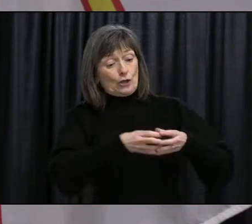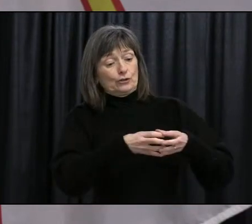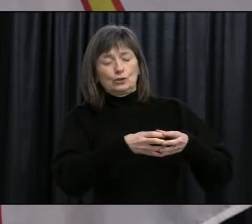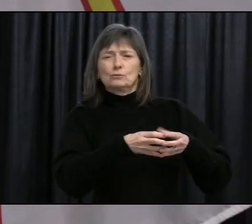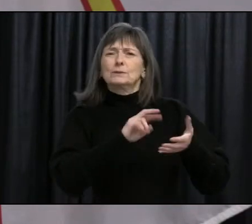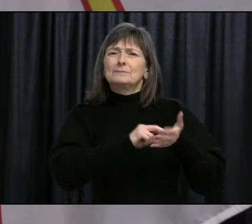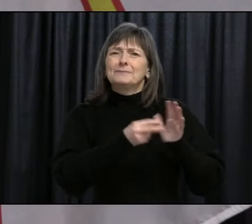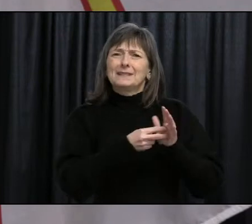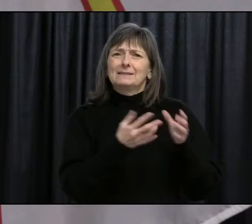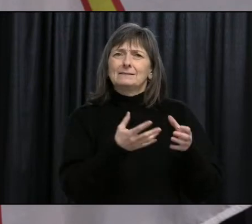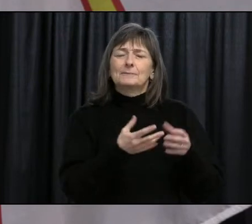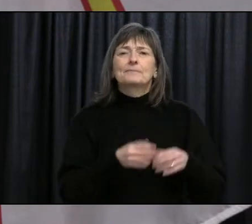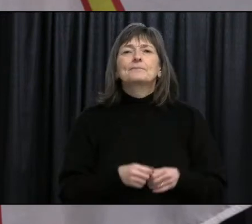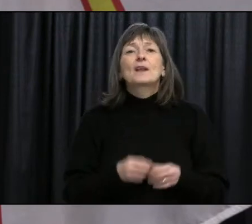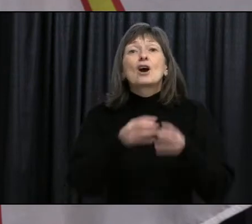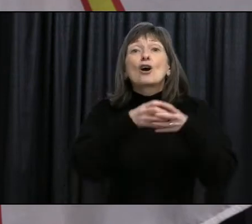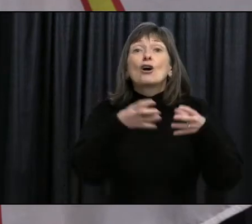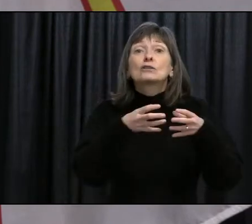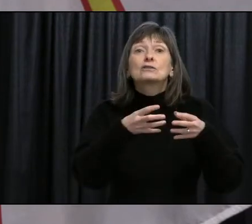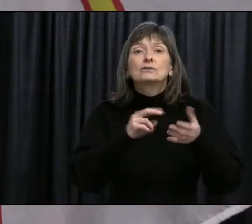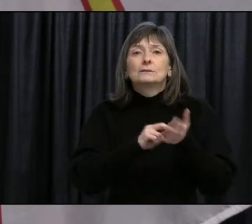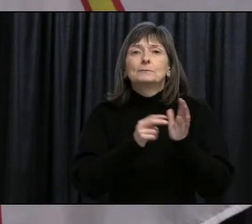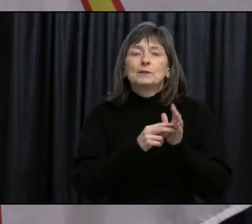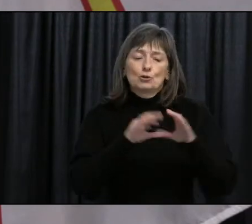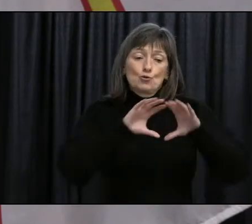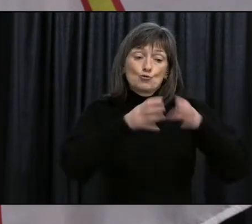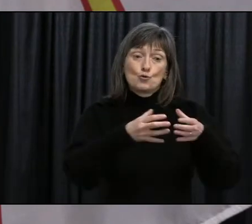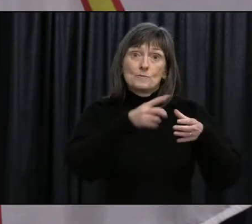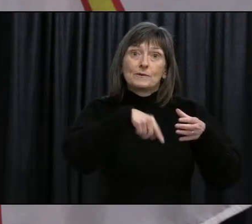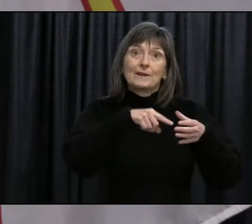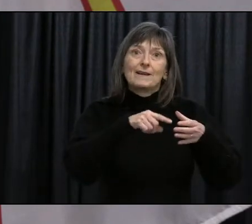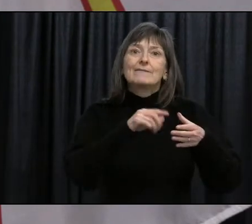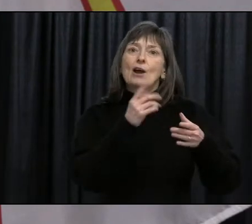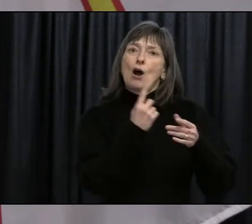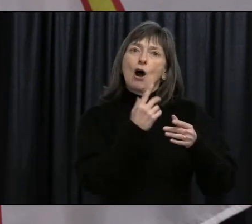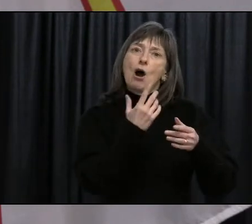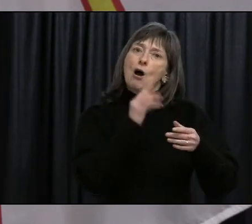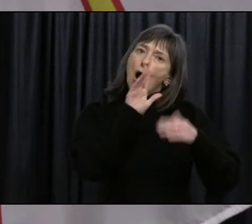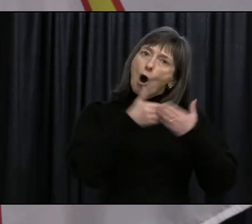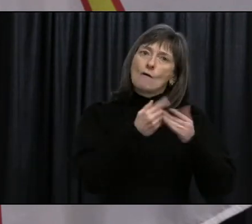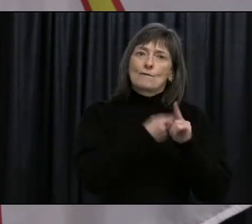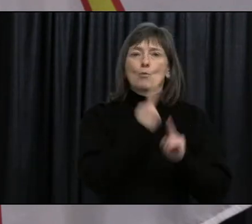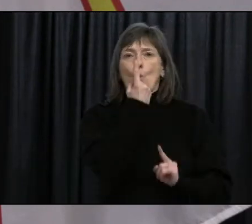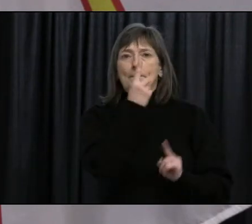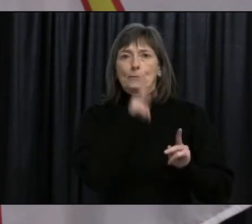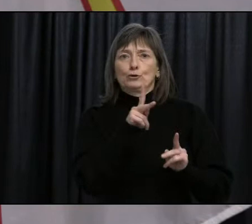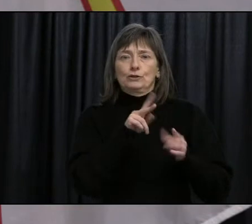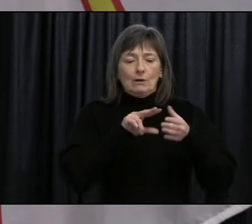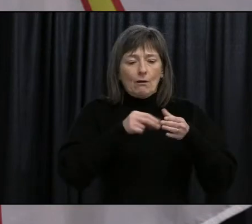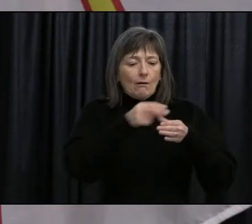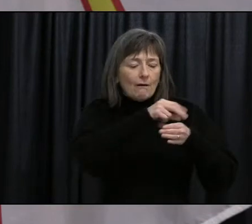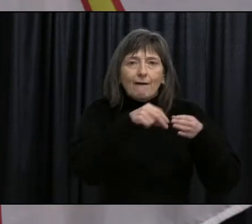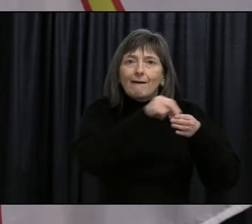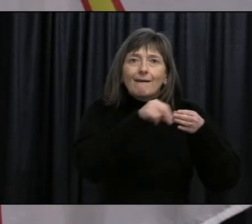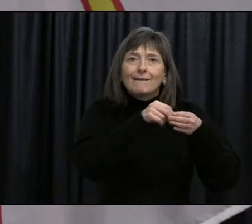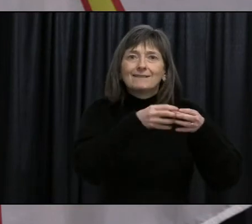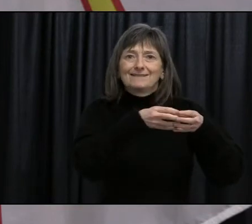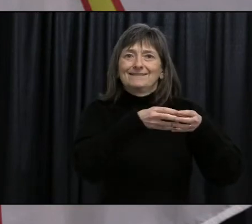so a cluster is basically a group of connected cases, right? So, and we use it